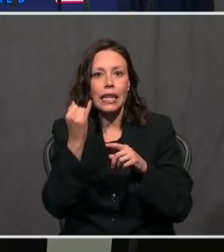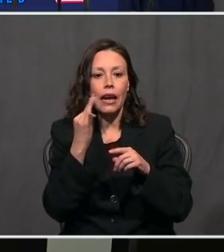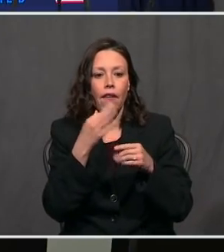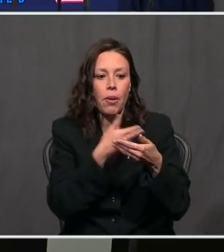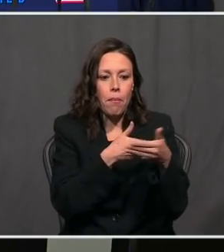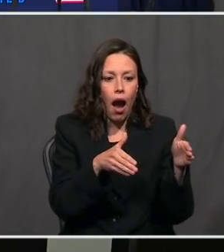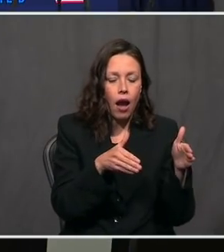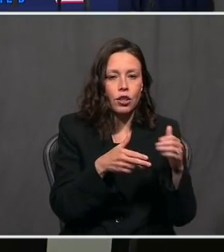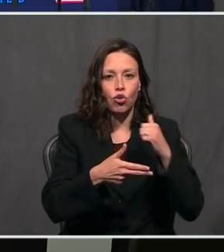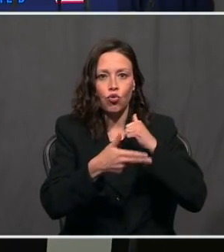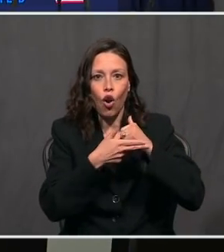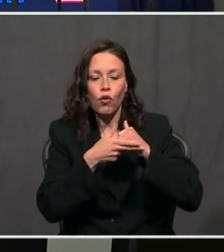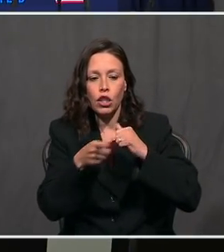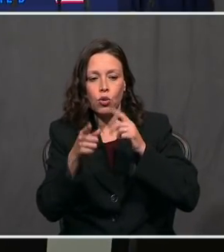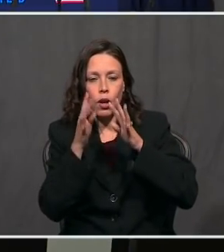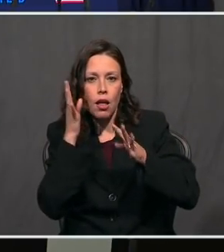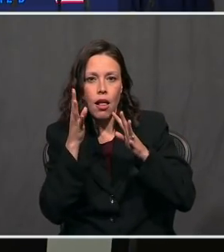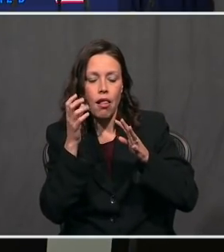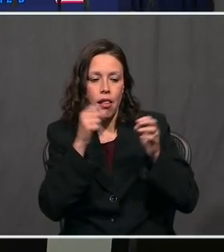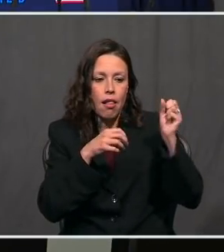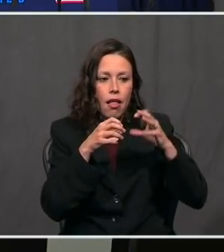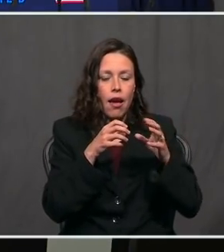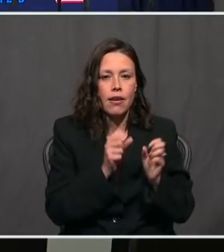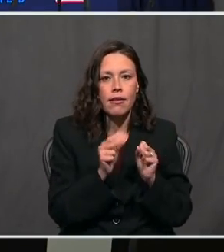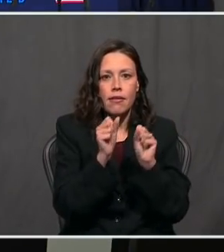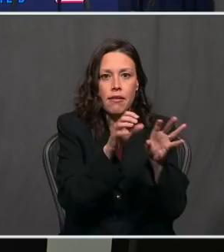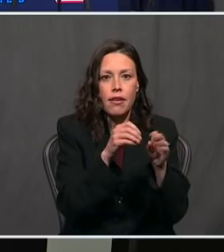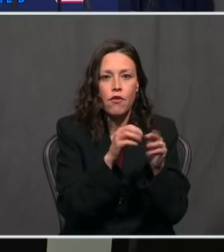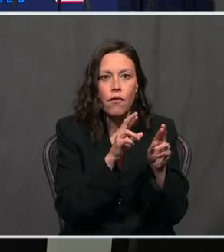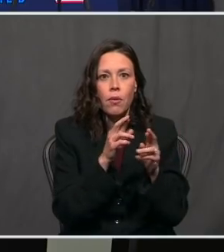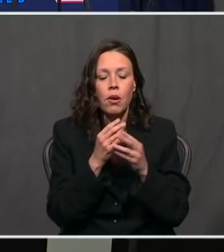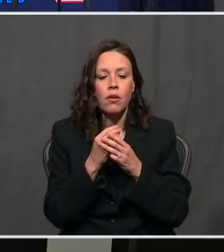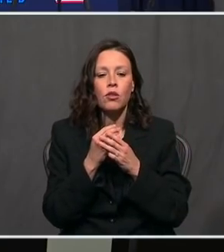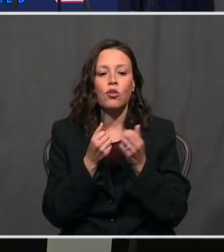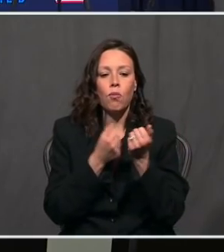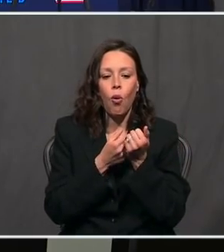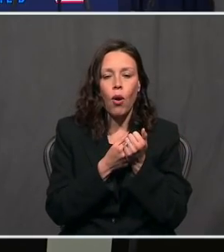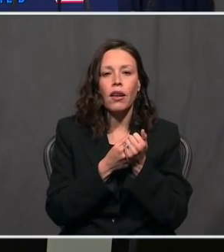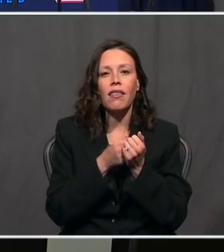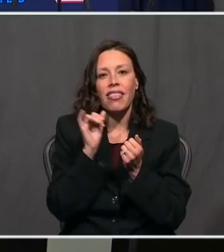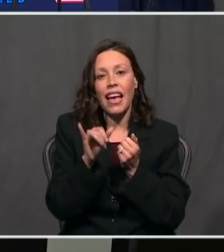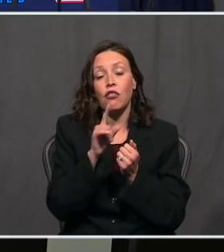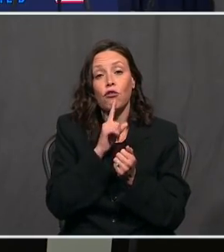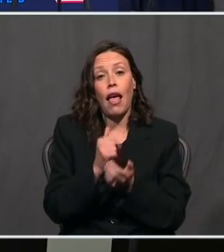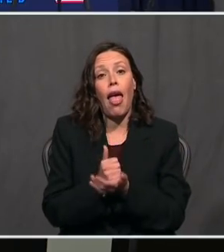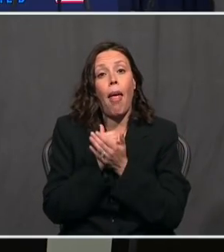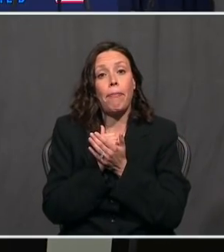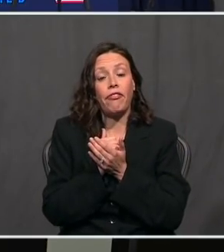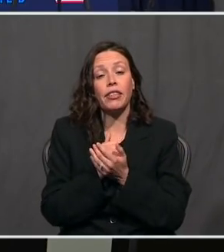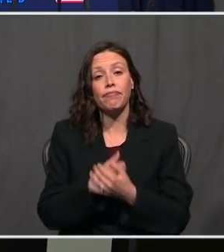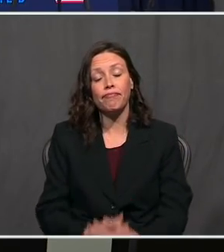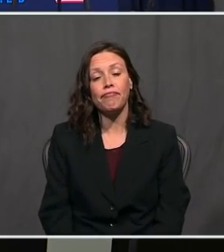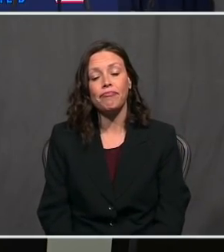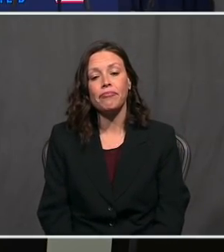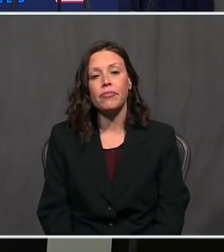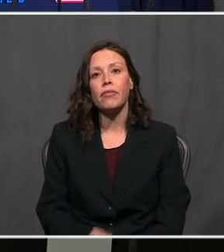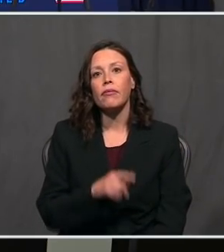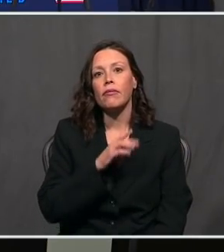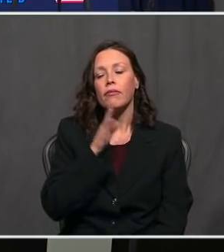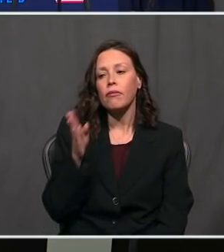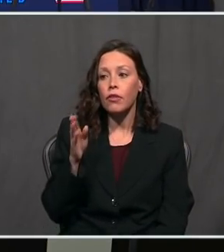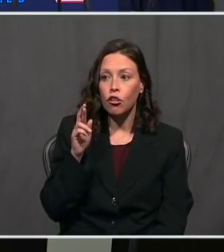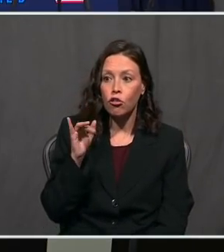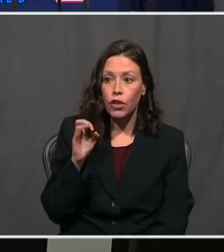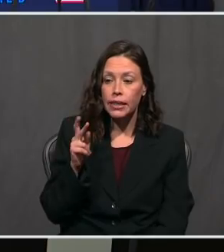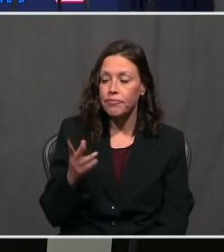combined with the innovation you're having around one store serving and supporting nine others, that's really helpful to see. Great. Rick, what about on your